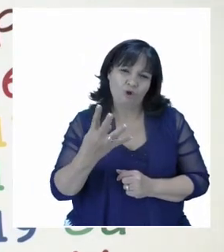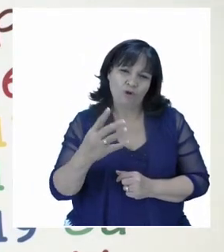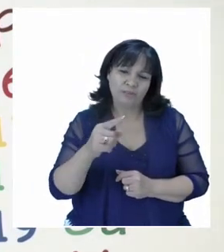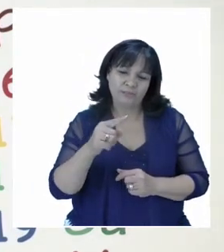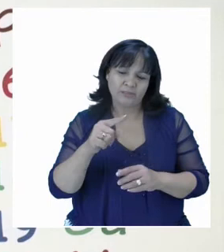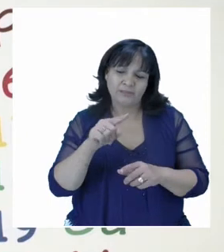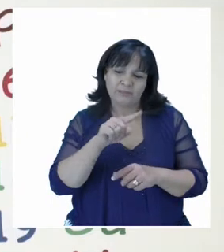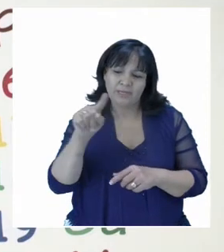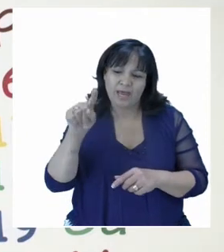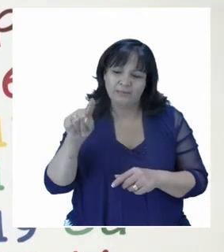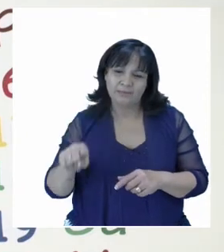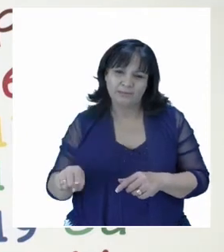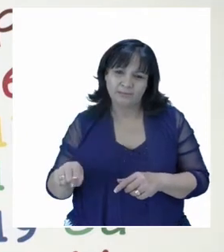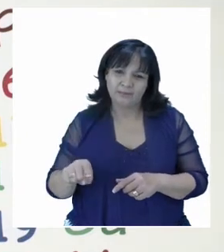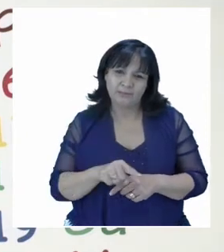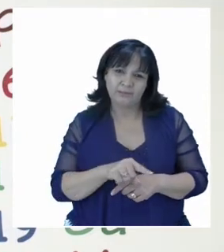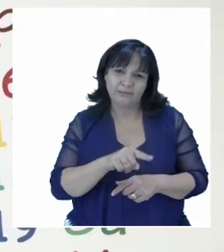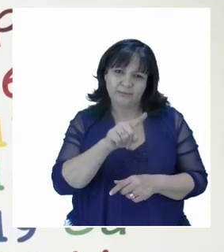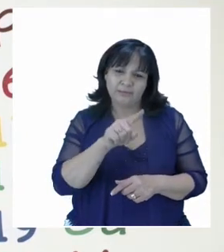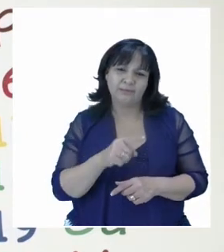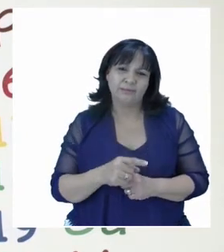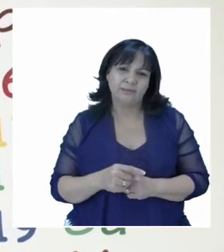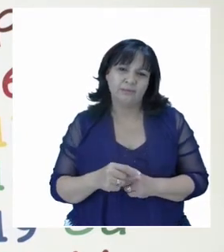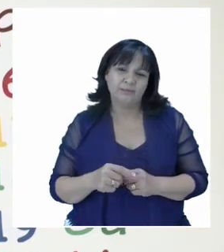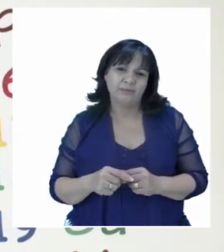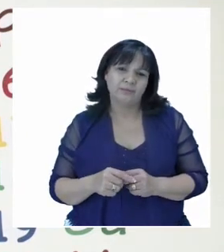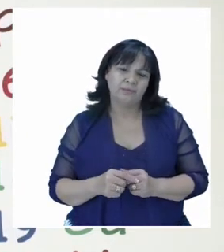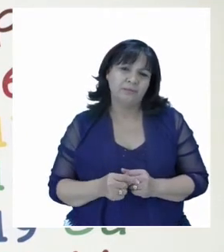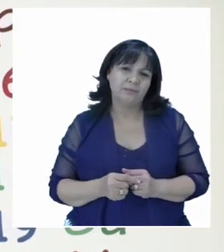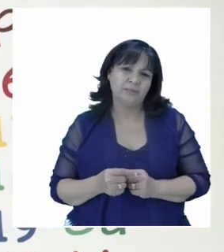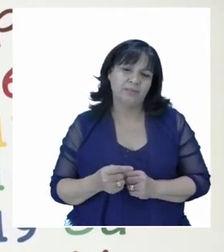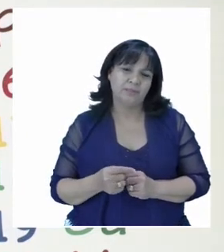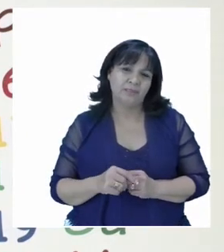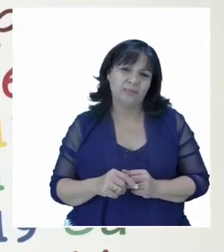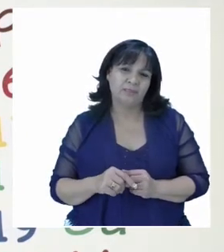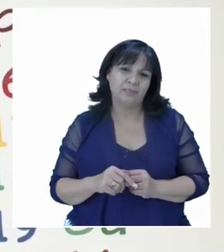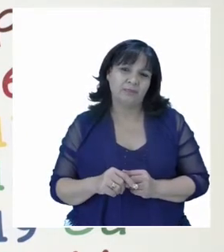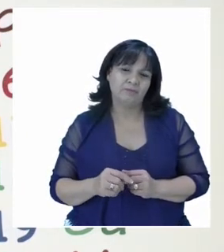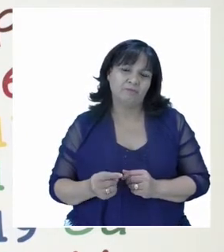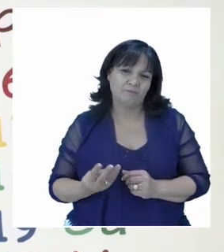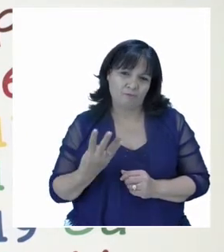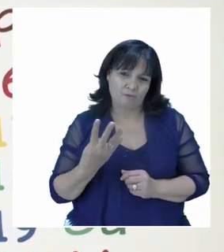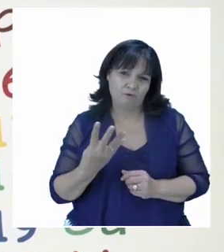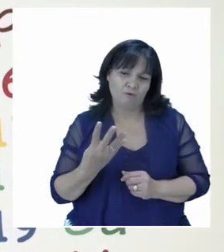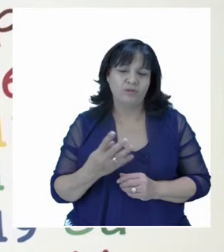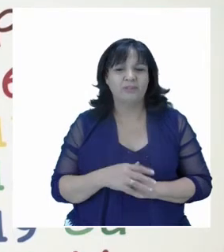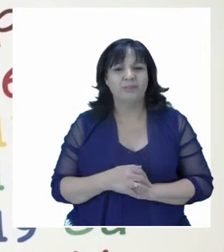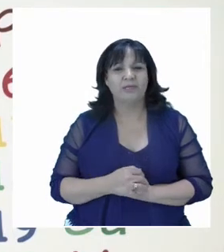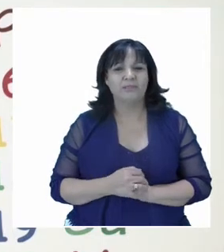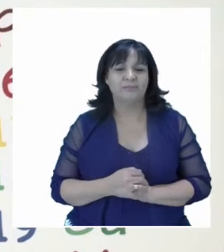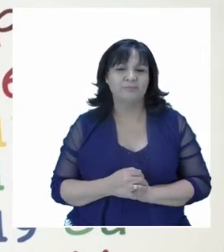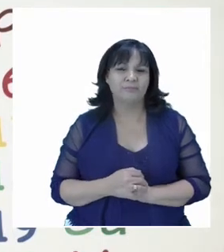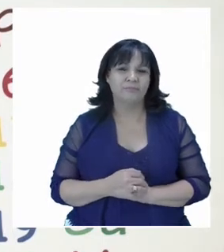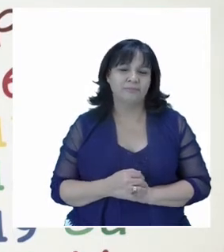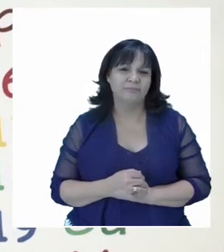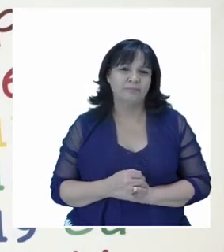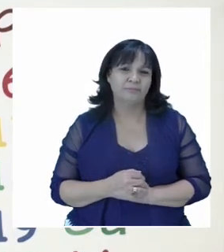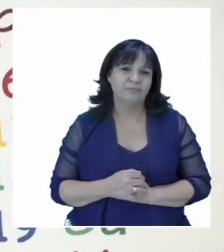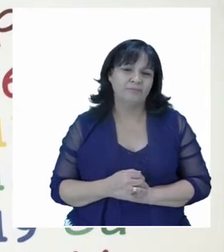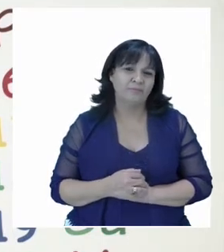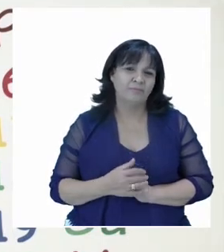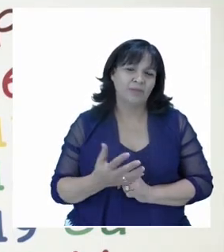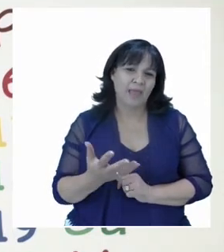sides. 1, 2, 3, 4. And it also